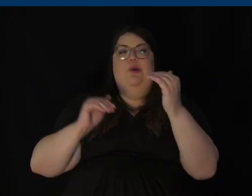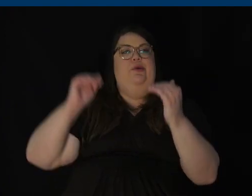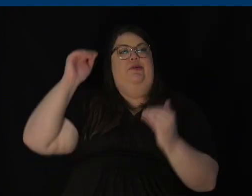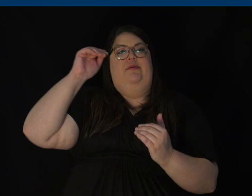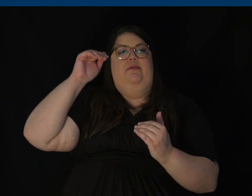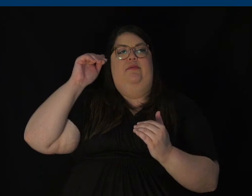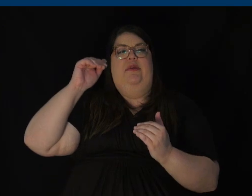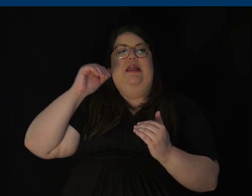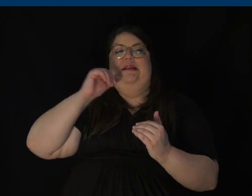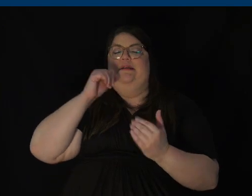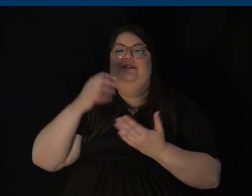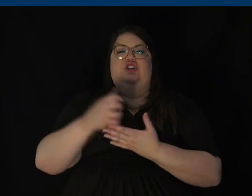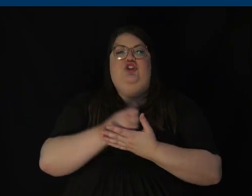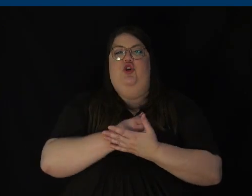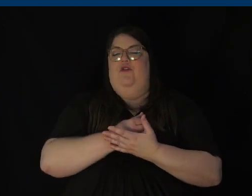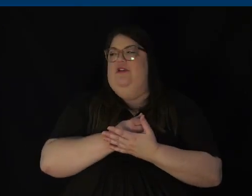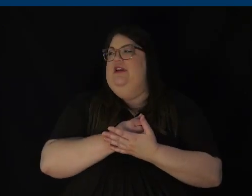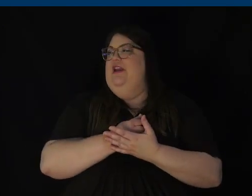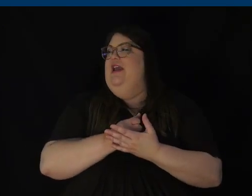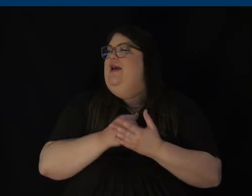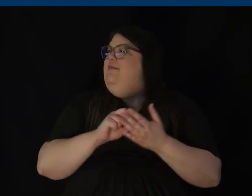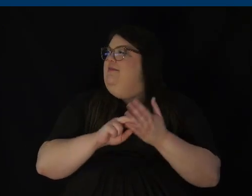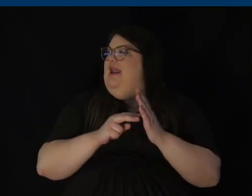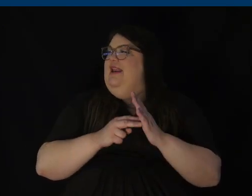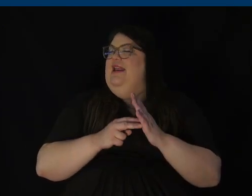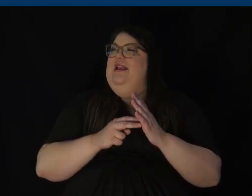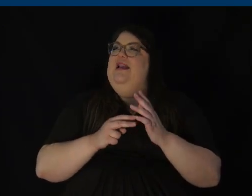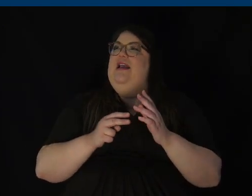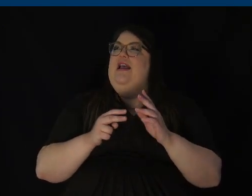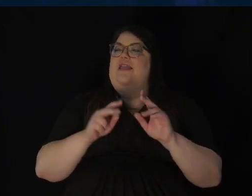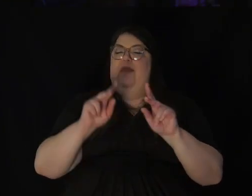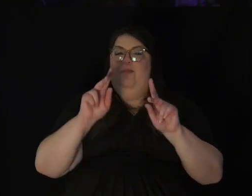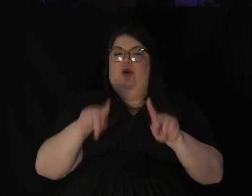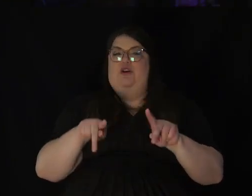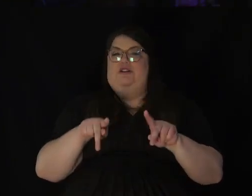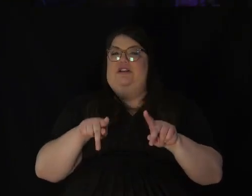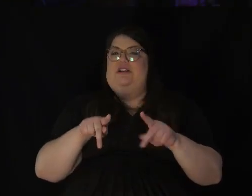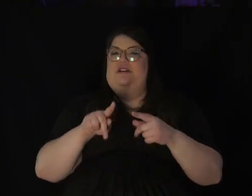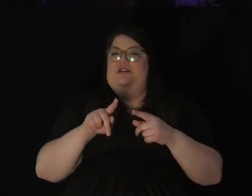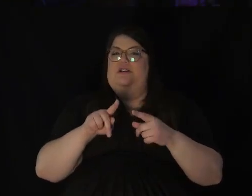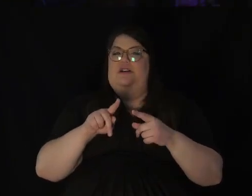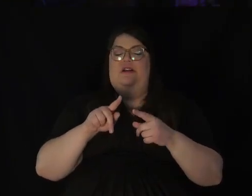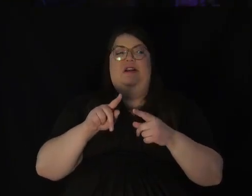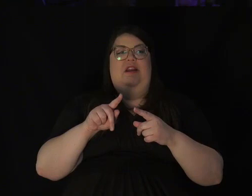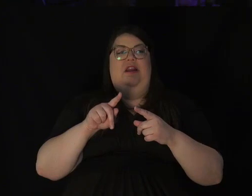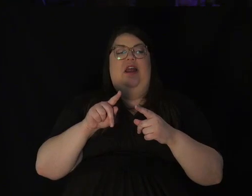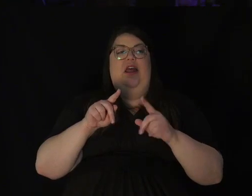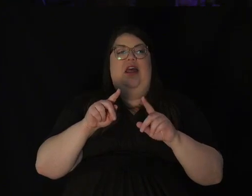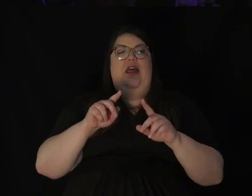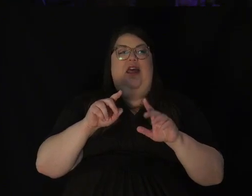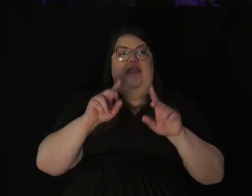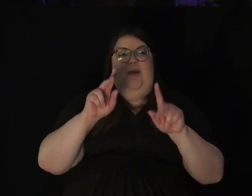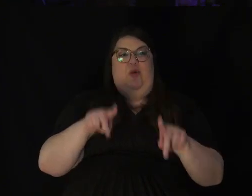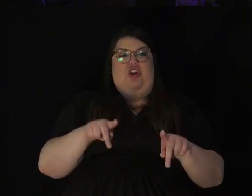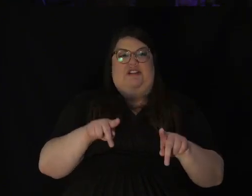undeserved. It's the idea that the subject to the king has wronged the king, and